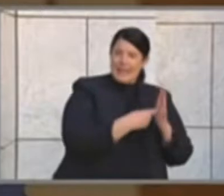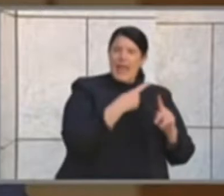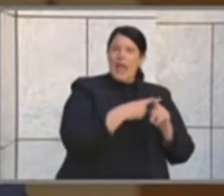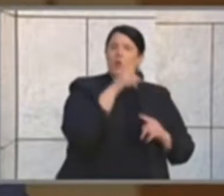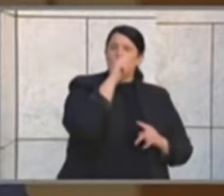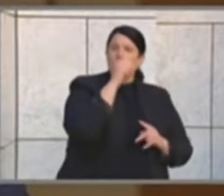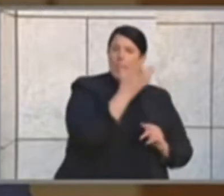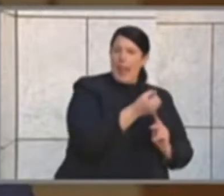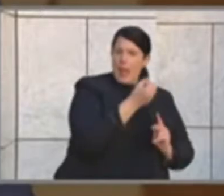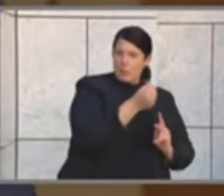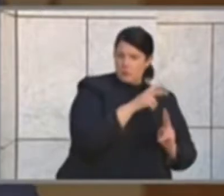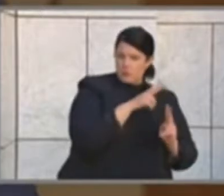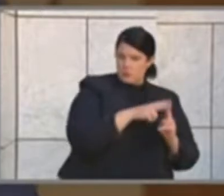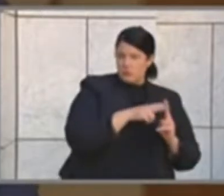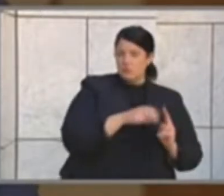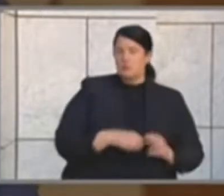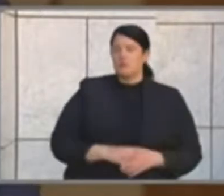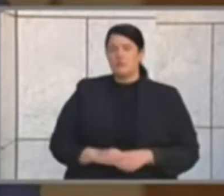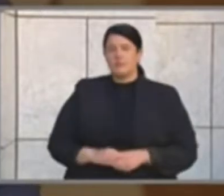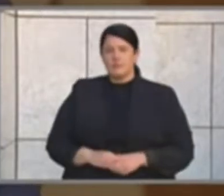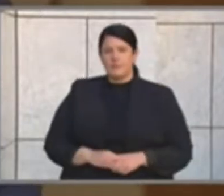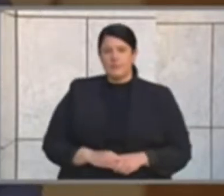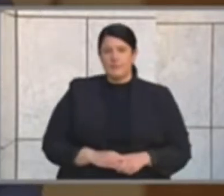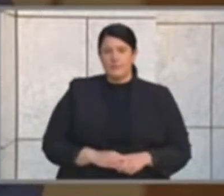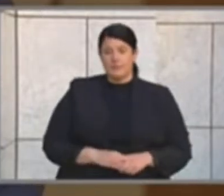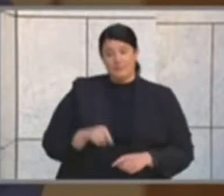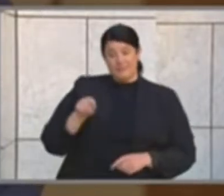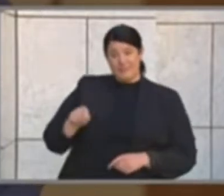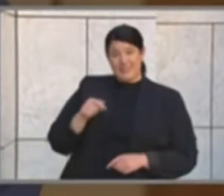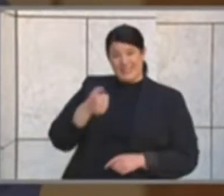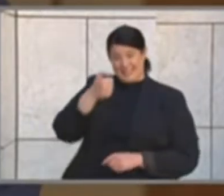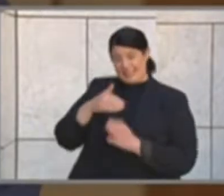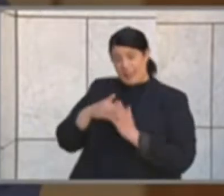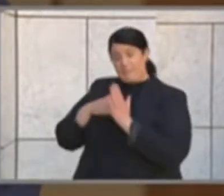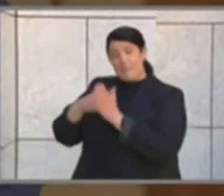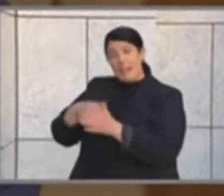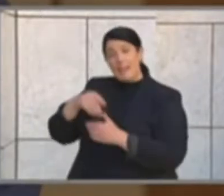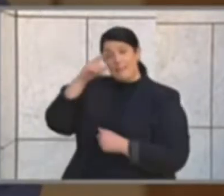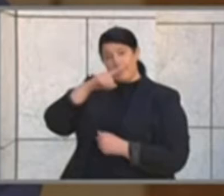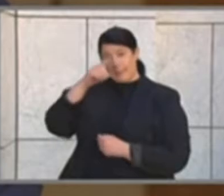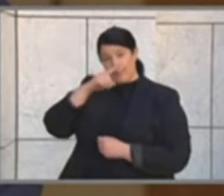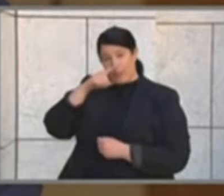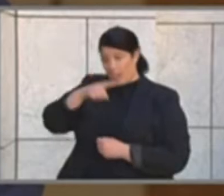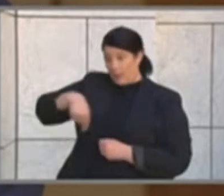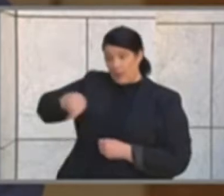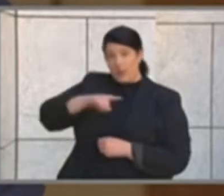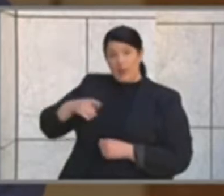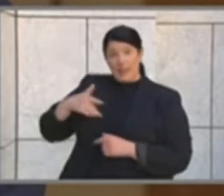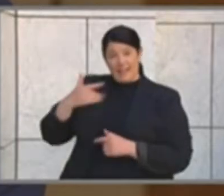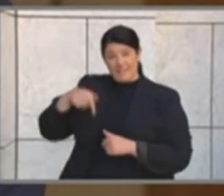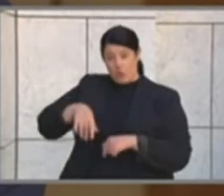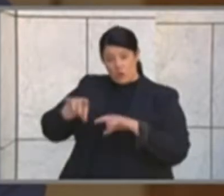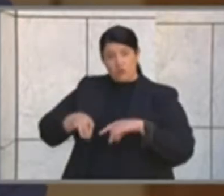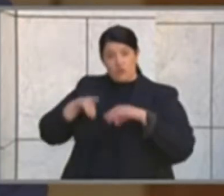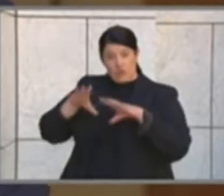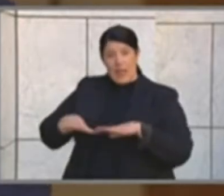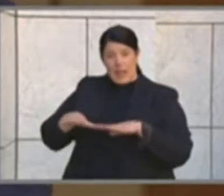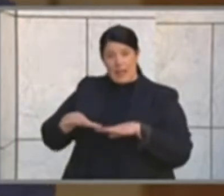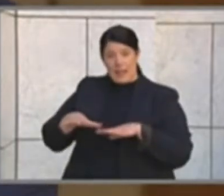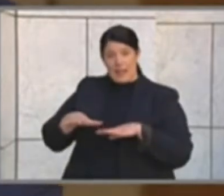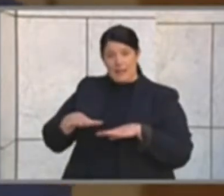allowance, and now we have 6 million Australian employees that are covered by the